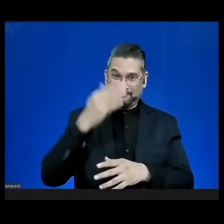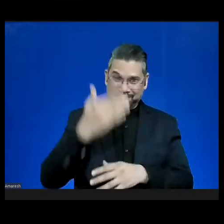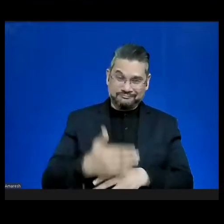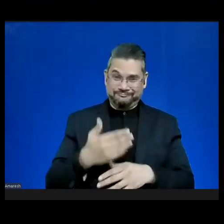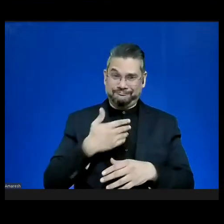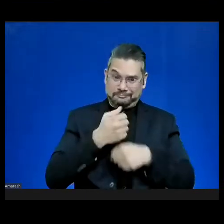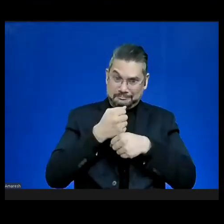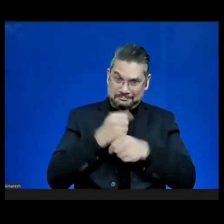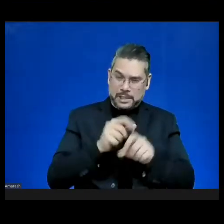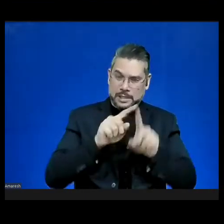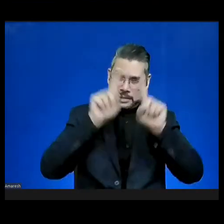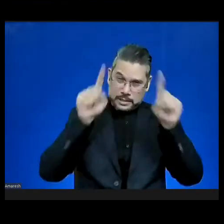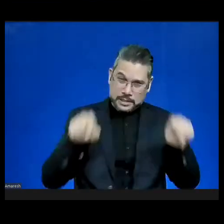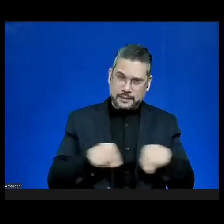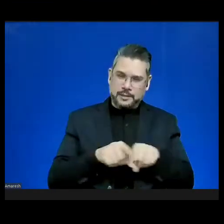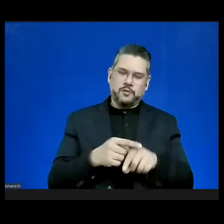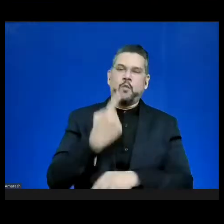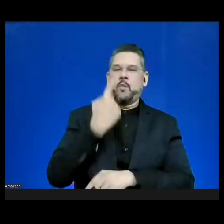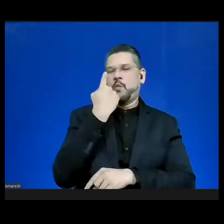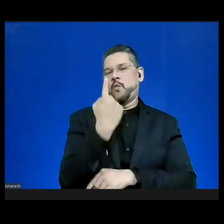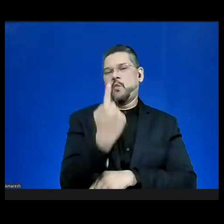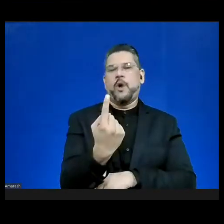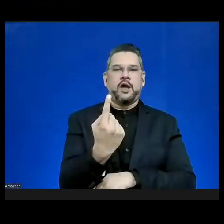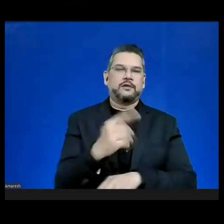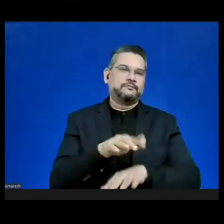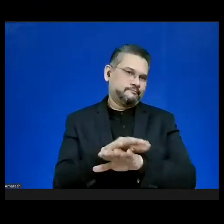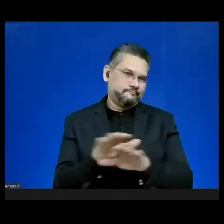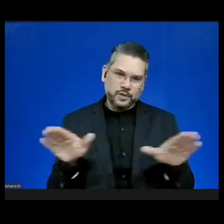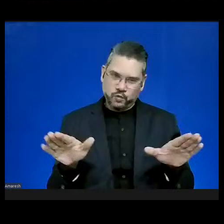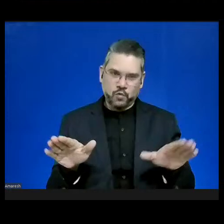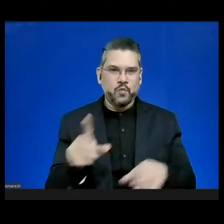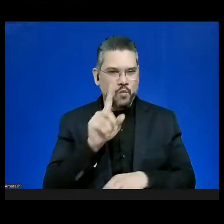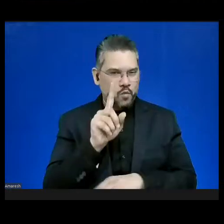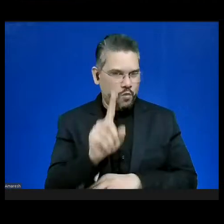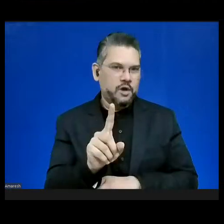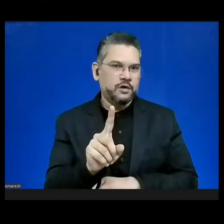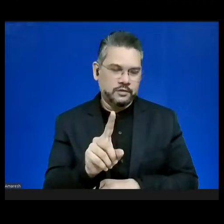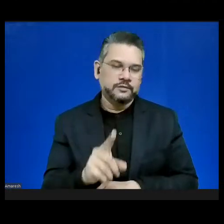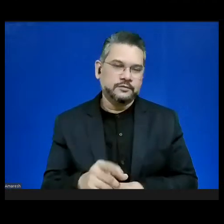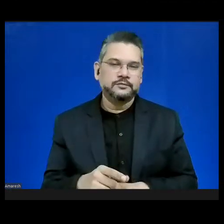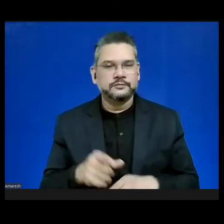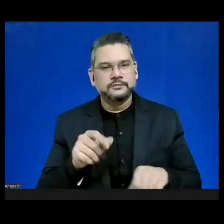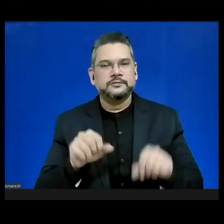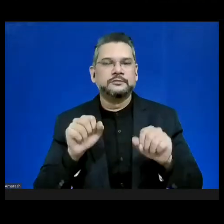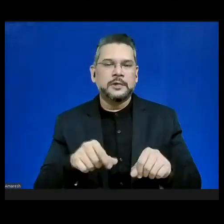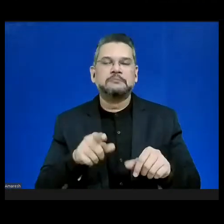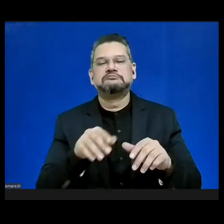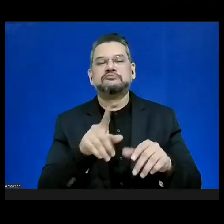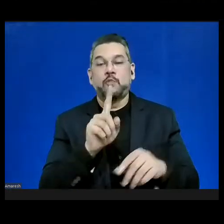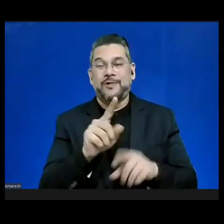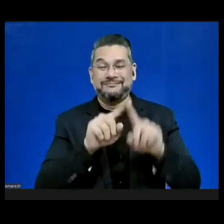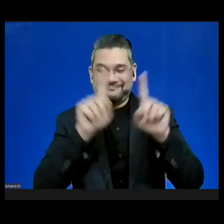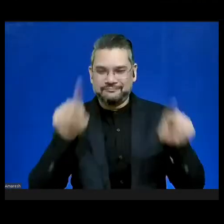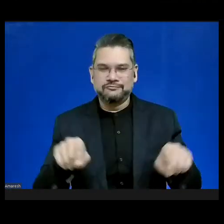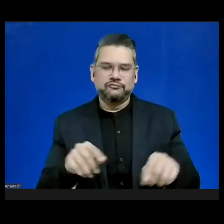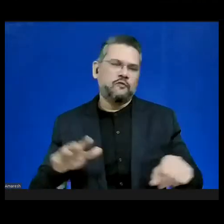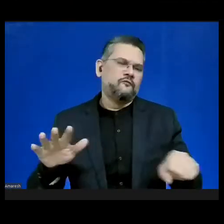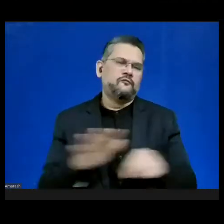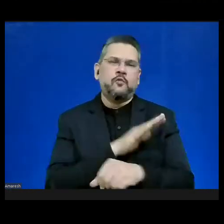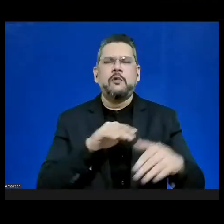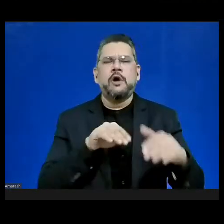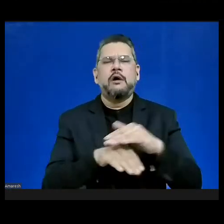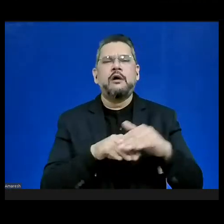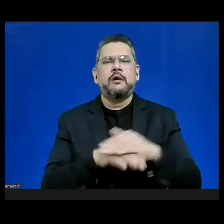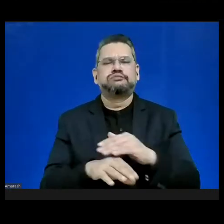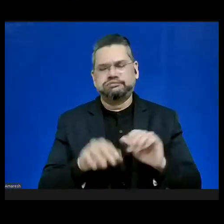be a single one which should be able to have it developed accessible so that it can cater to all types